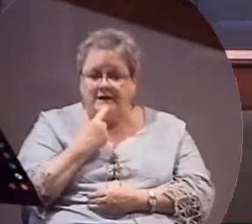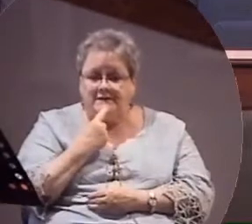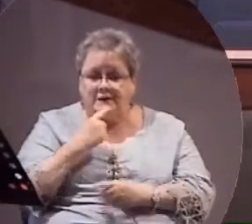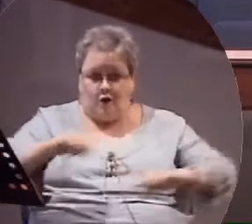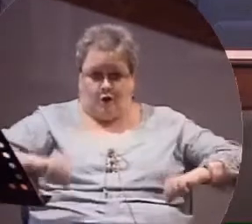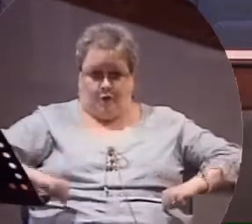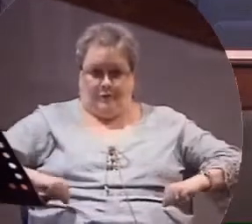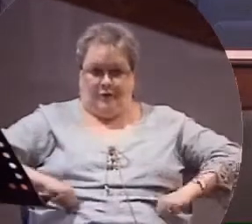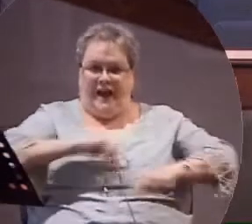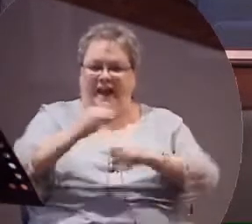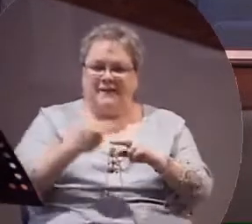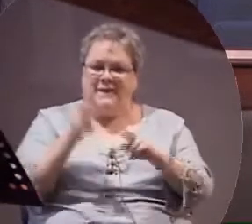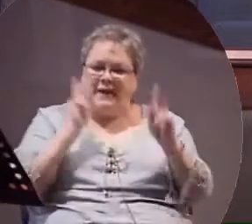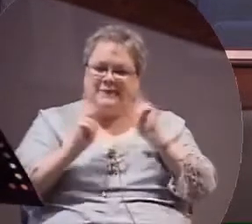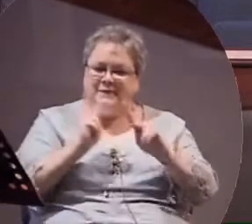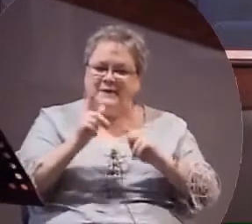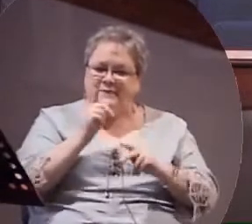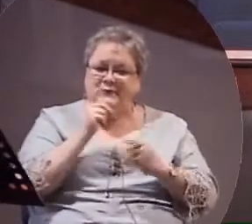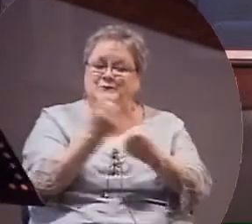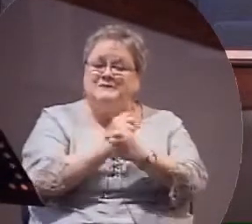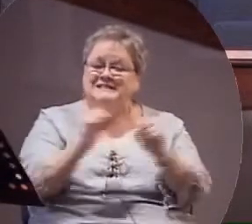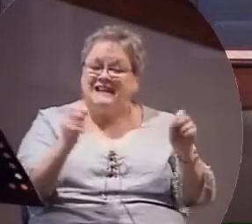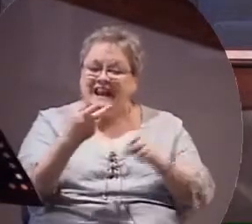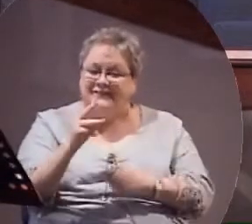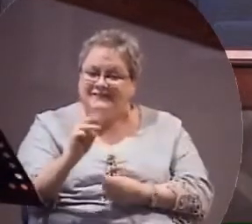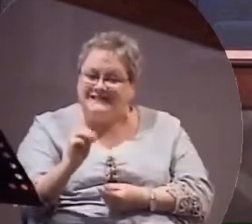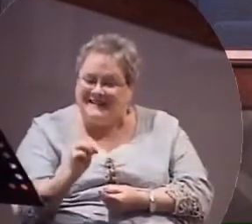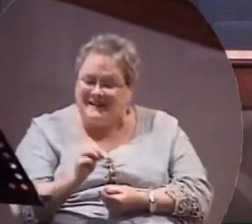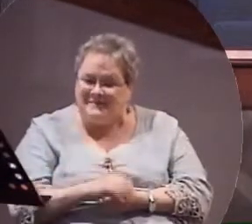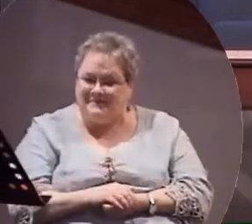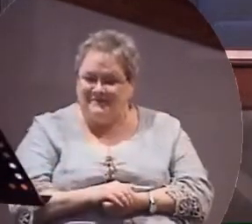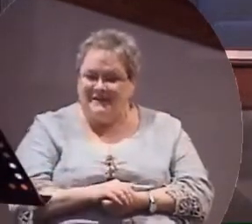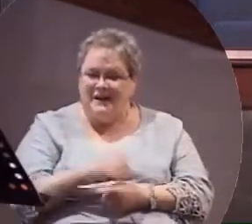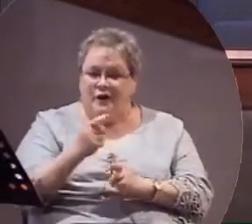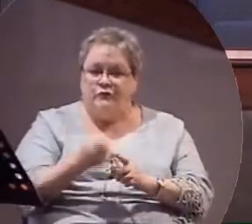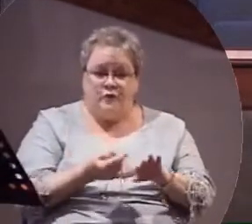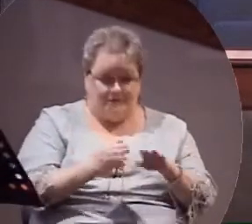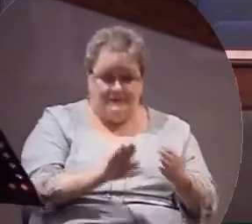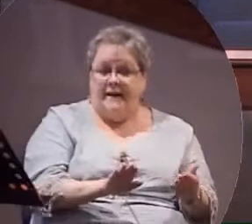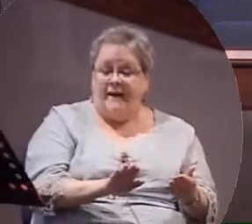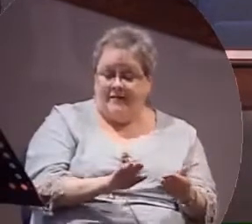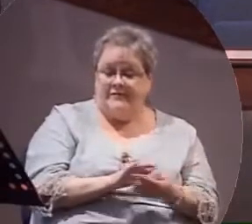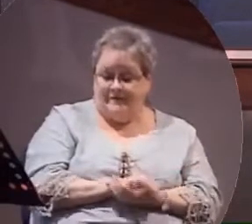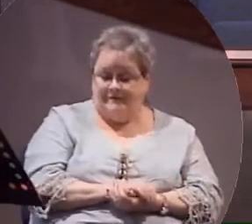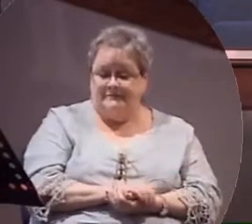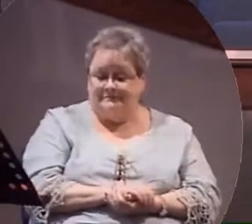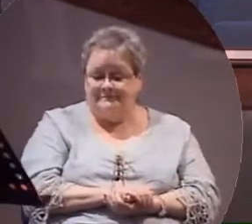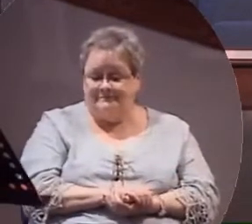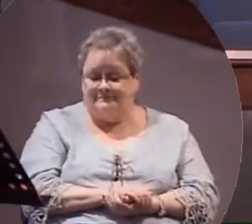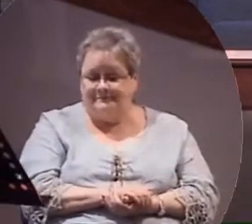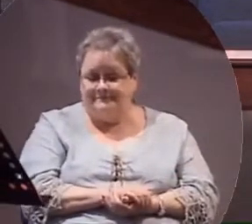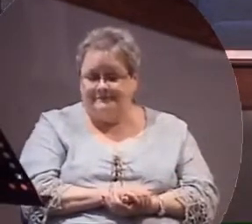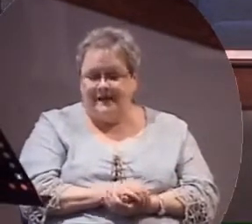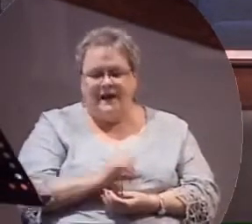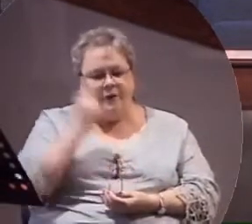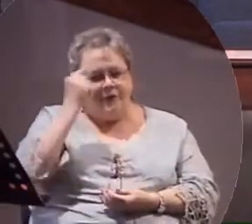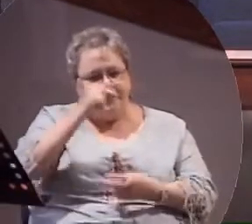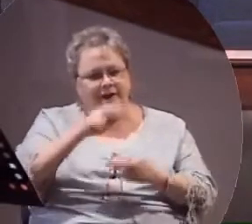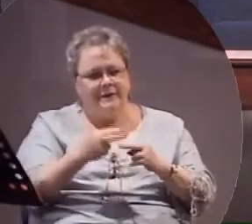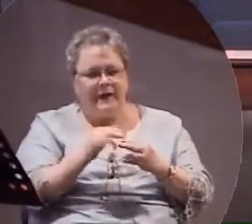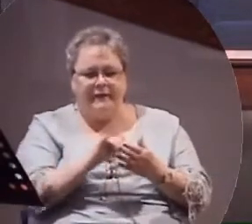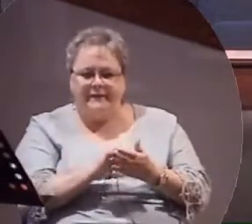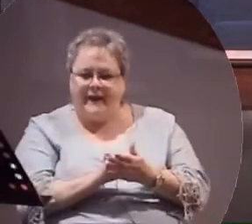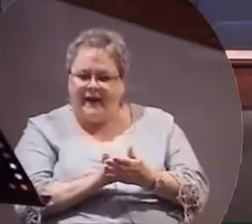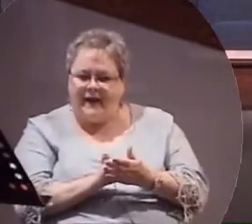on the people who had rescued him from certain death and destruction. I got to thinking about